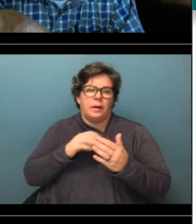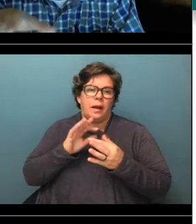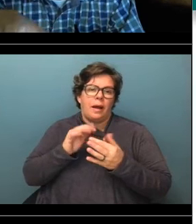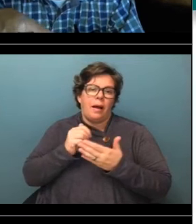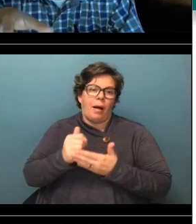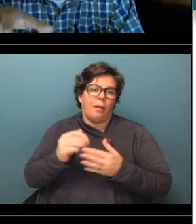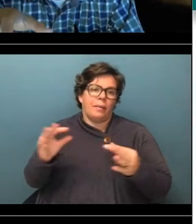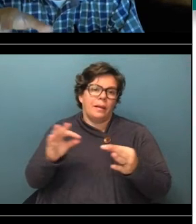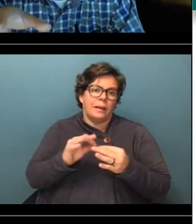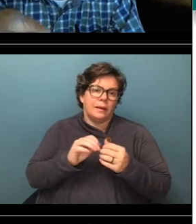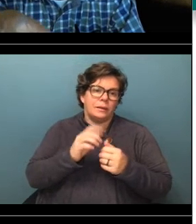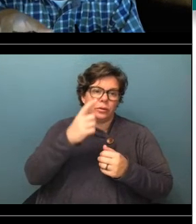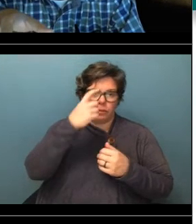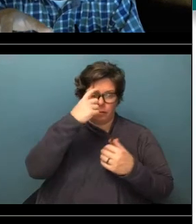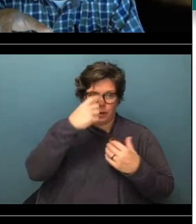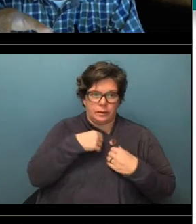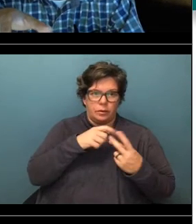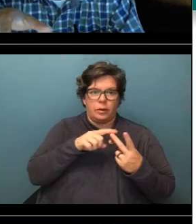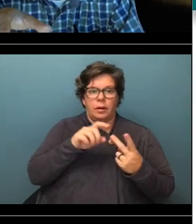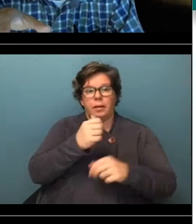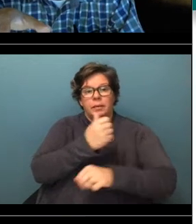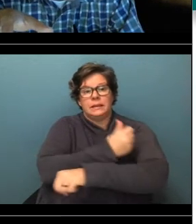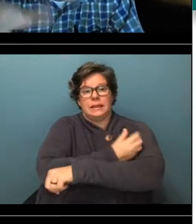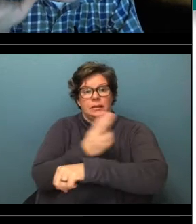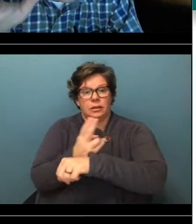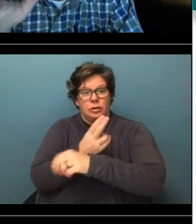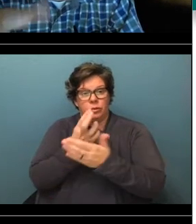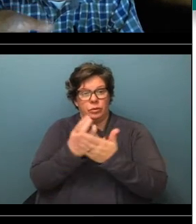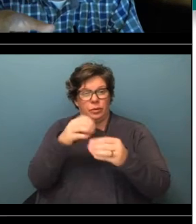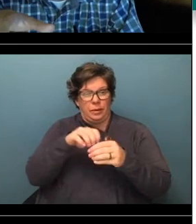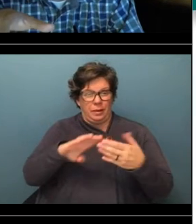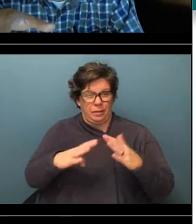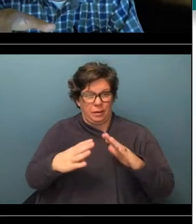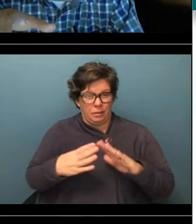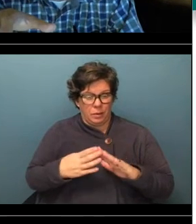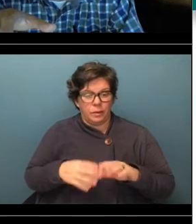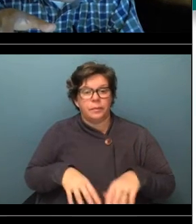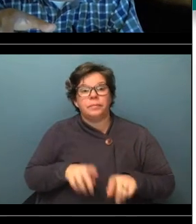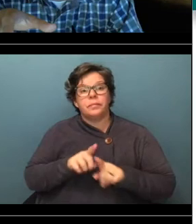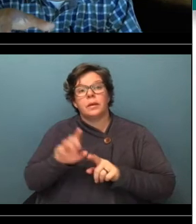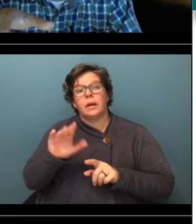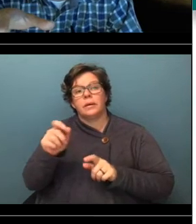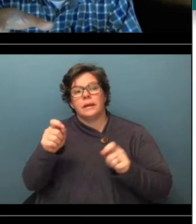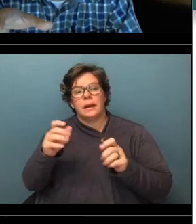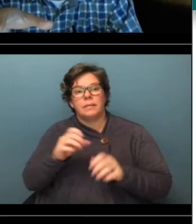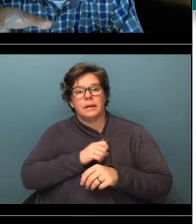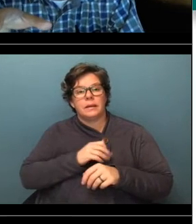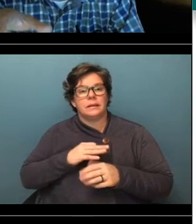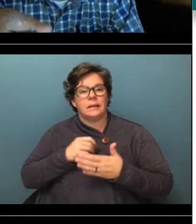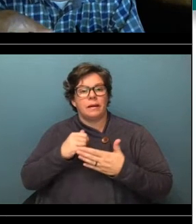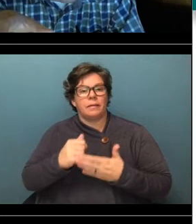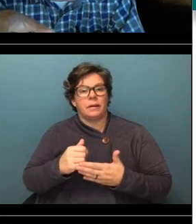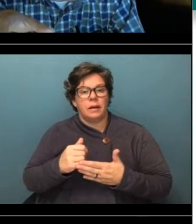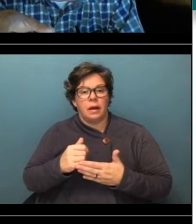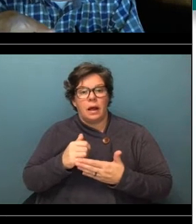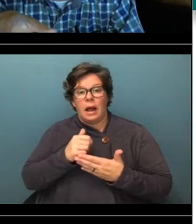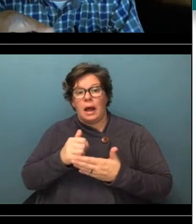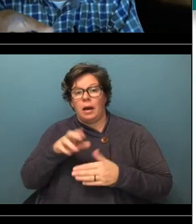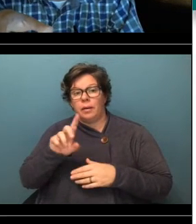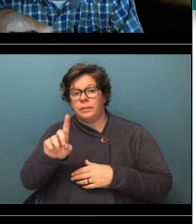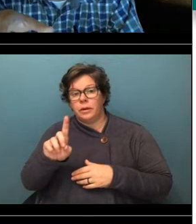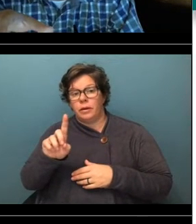health as well as substance use resources in the community. Additionally, case management staff can assist with linkage to domestic